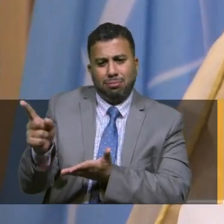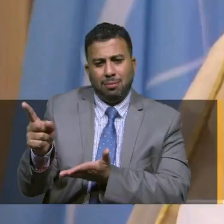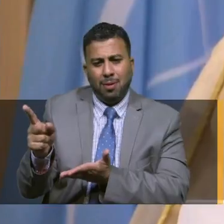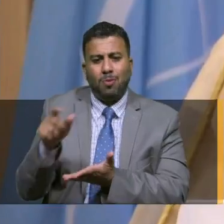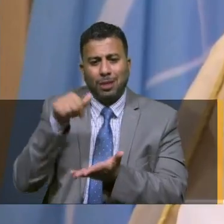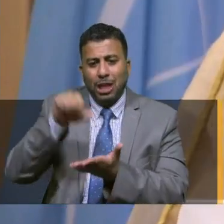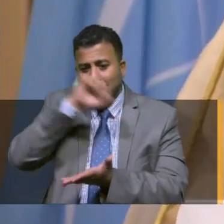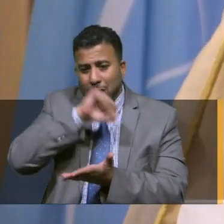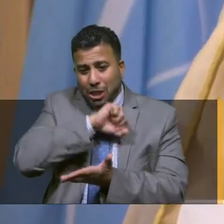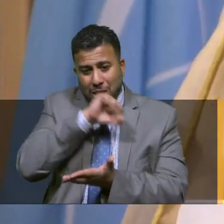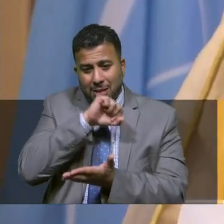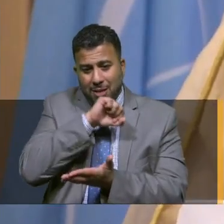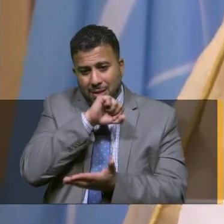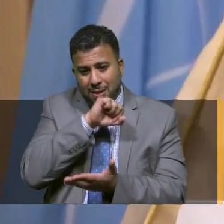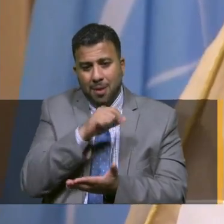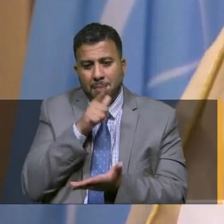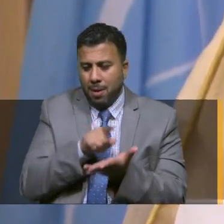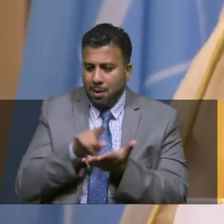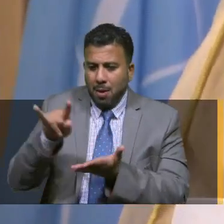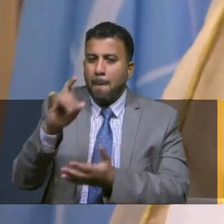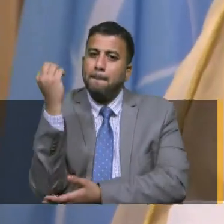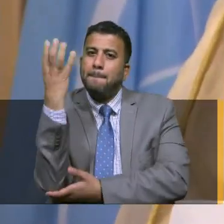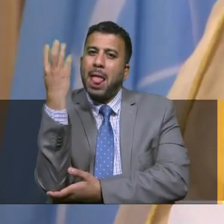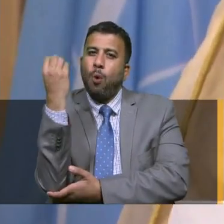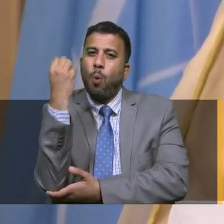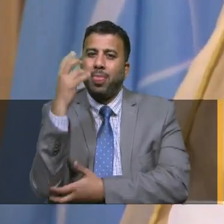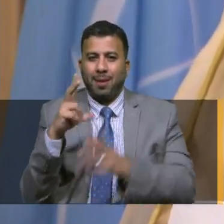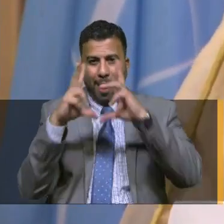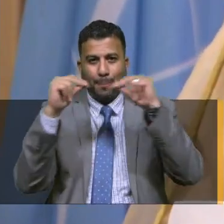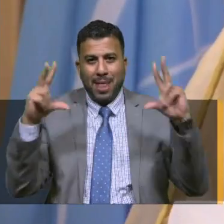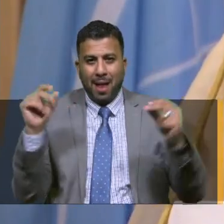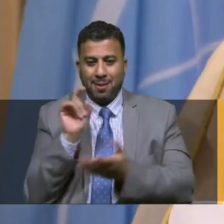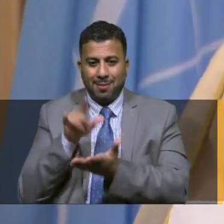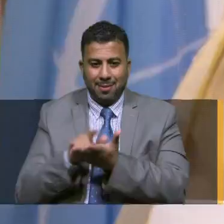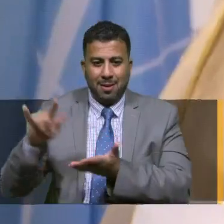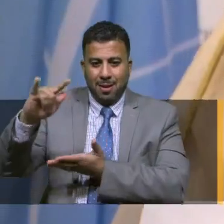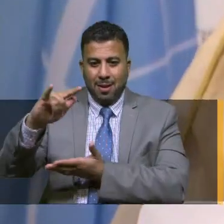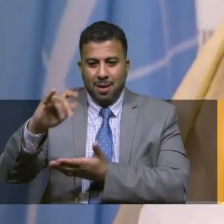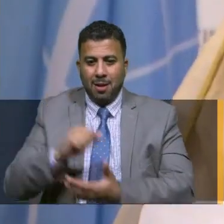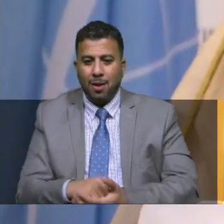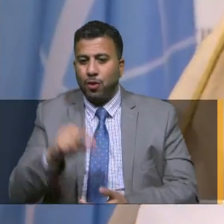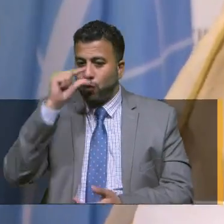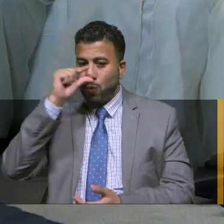Sharjah after passing through Beirut, landing Dubai airport.